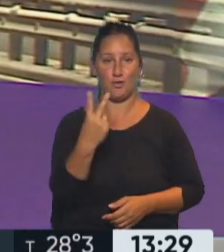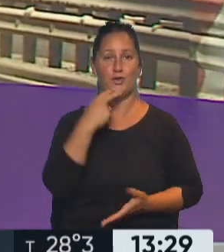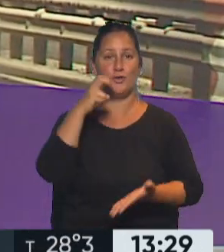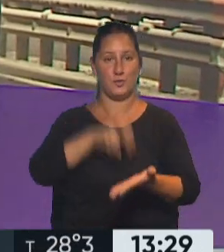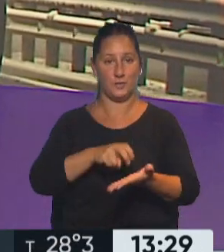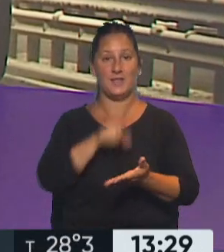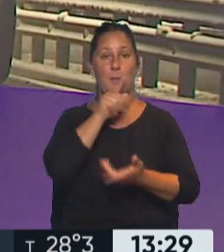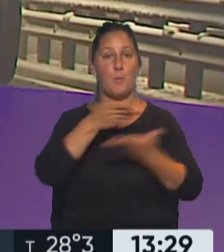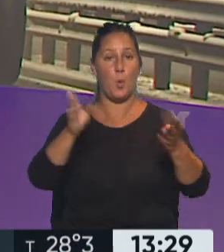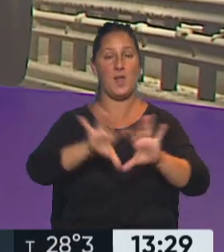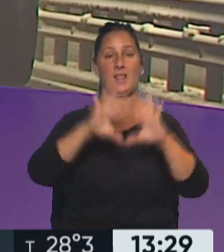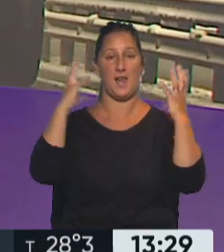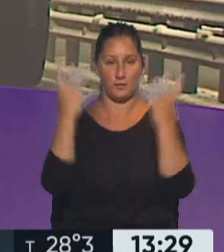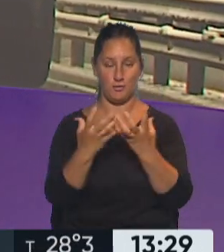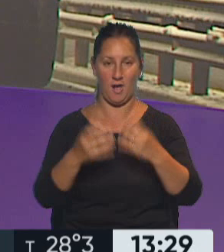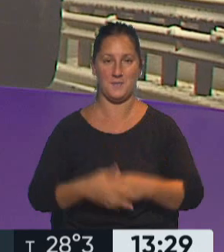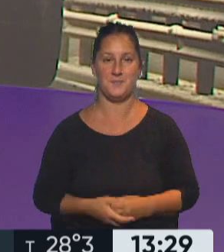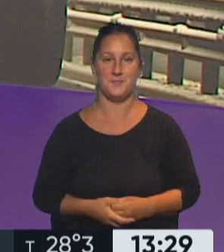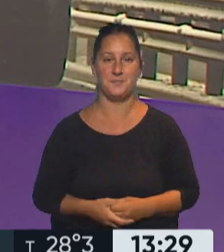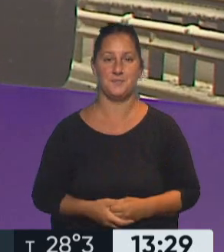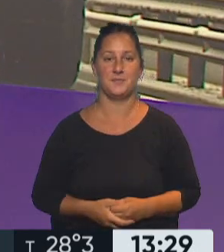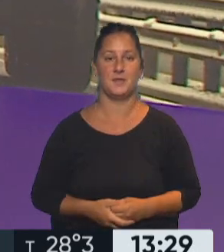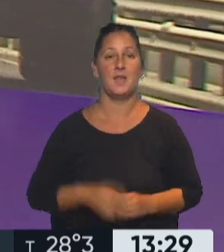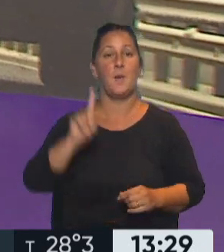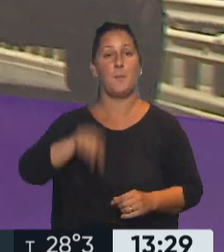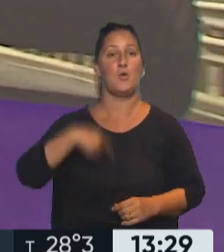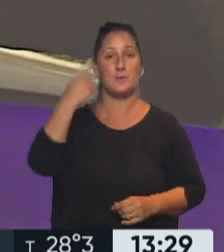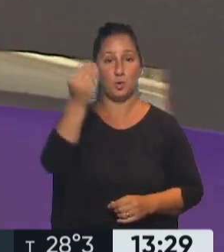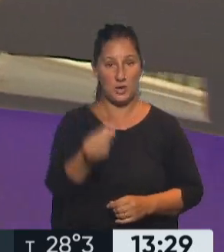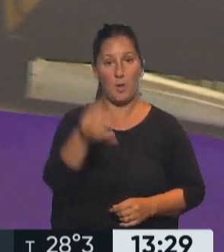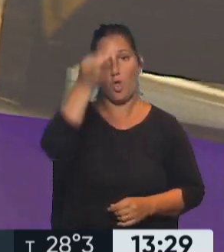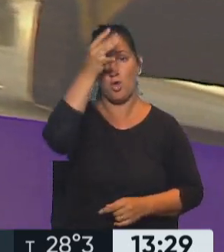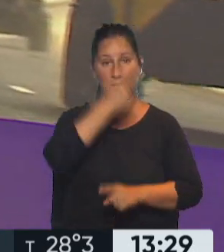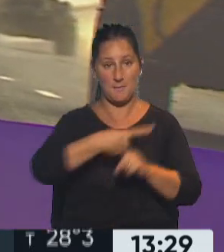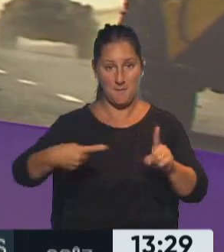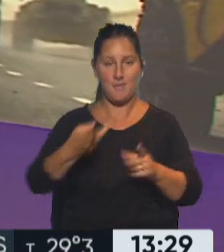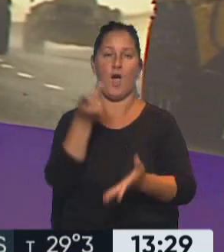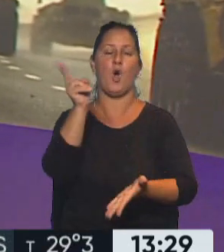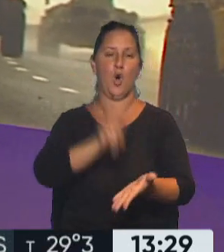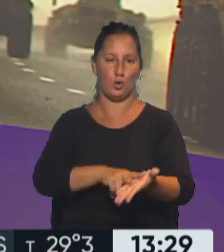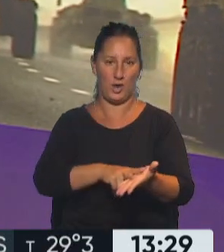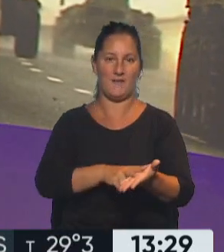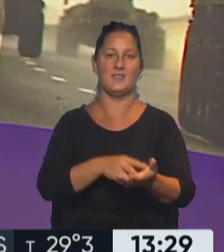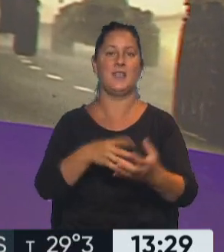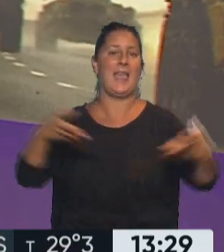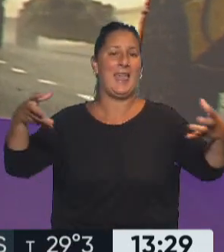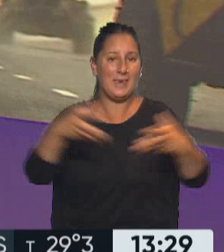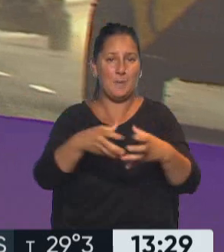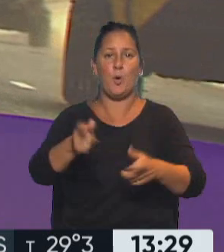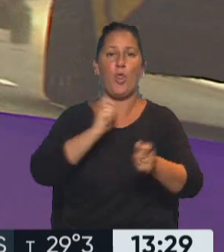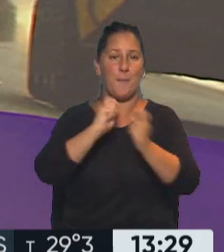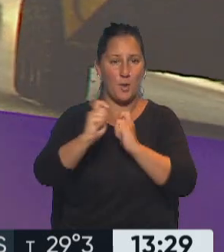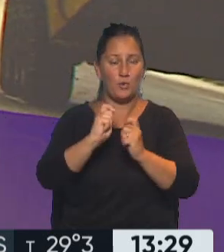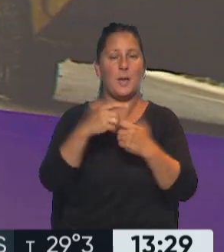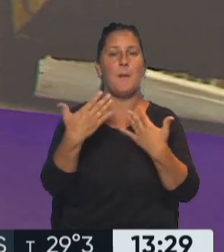de la televisión pública Noticias Internacional. En 7 días, el próximo sábado, 12:30, volveremos a estar con este equipo periodístico para